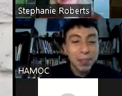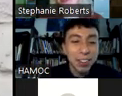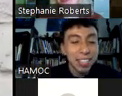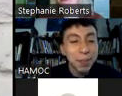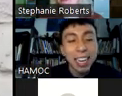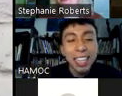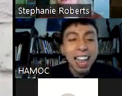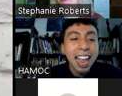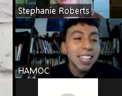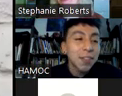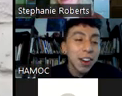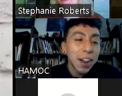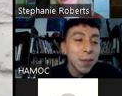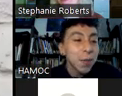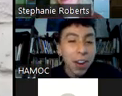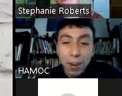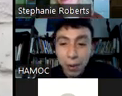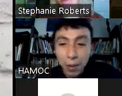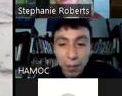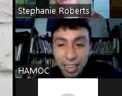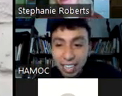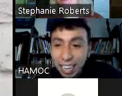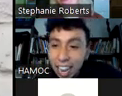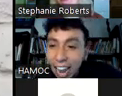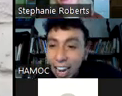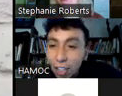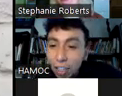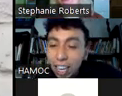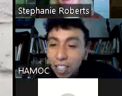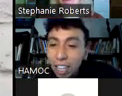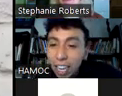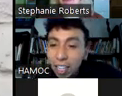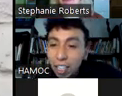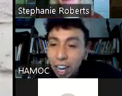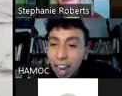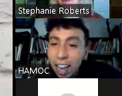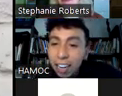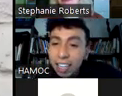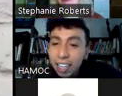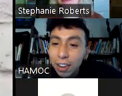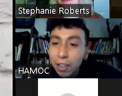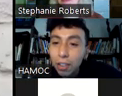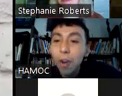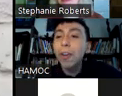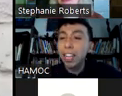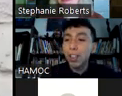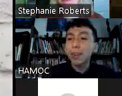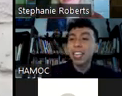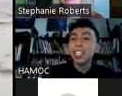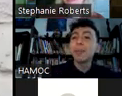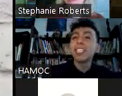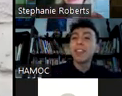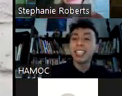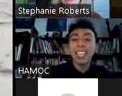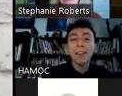I don't know how someone would use that, but it's a very, very beautiful painting, and it's looking just like in the chat, so there